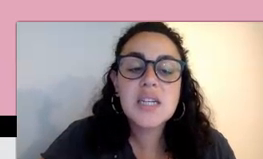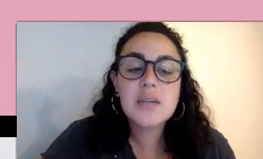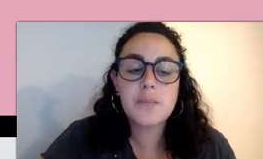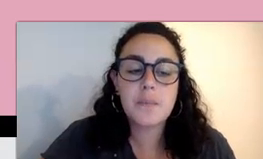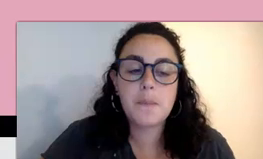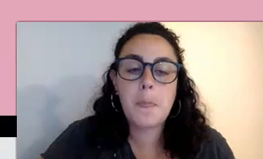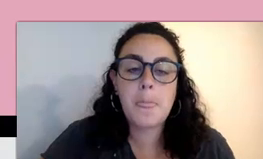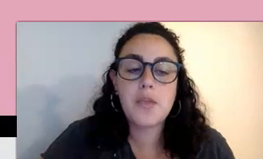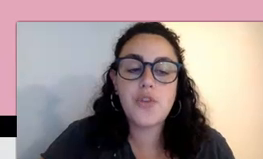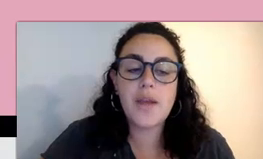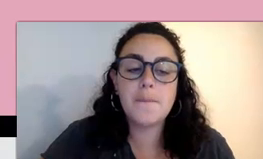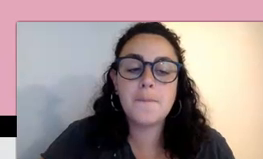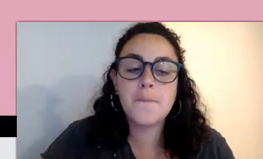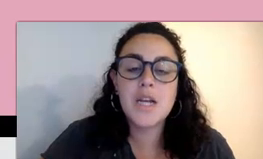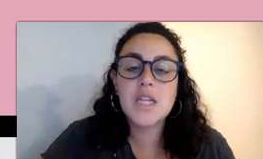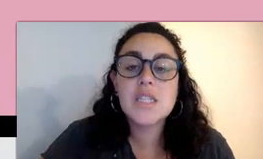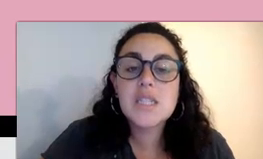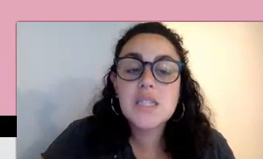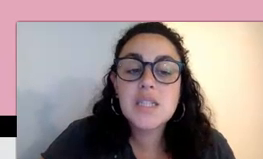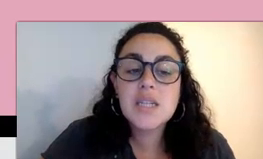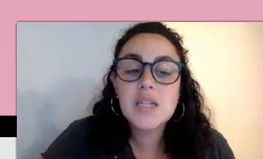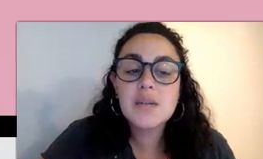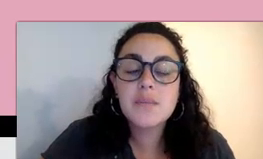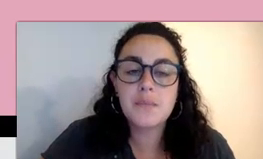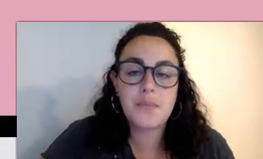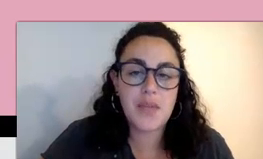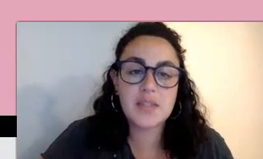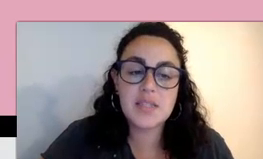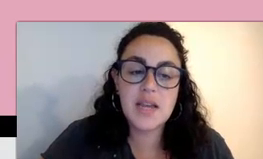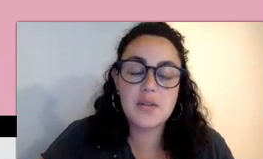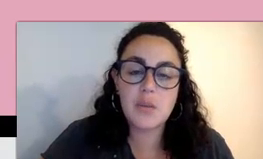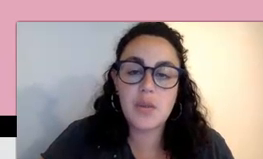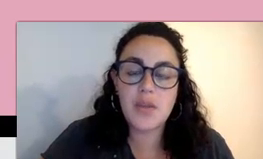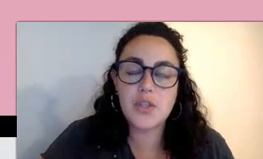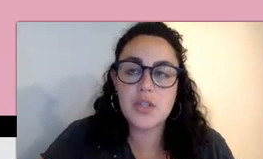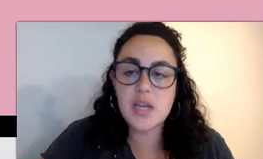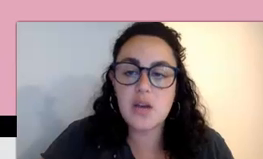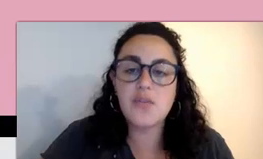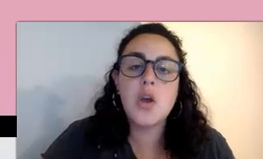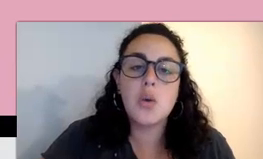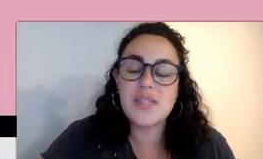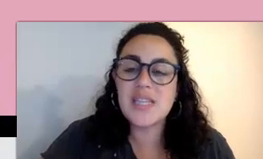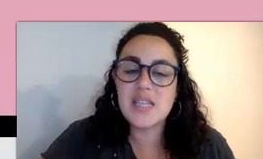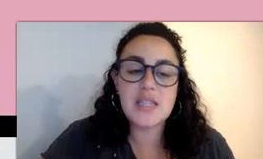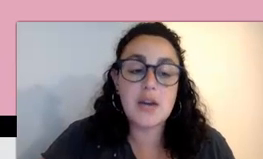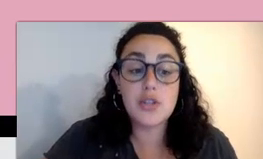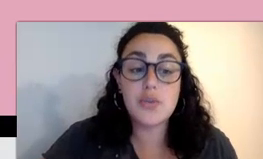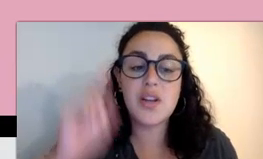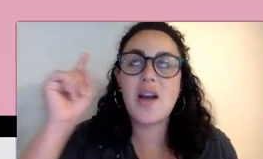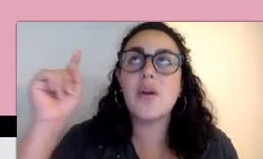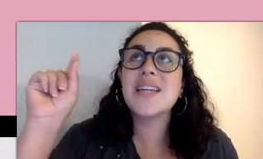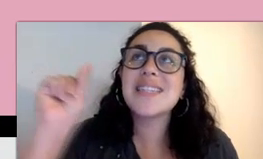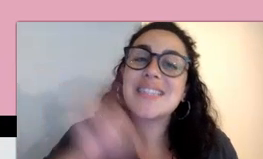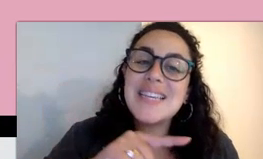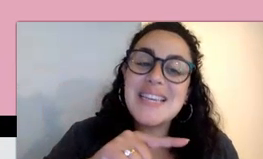T. You try. T. That's the sound that we should think of when we see this letter. Do you